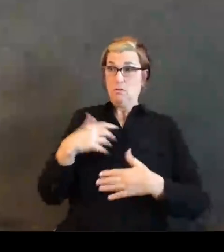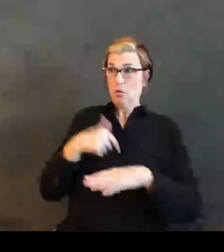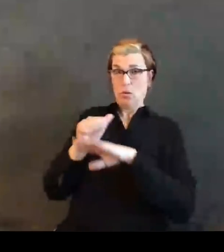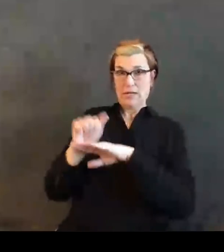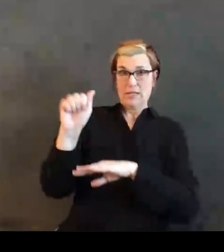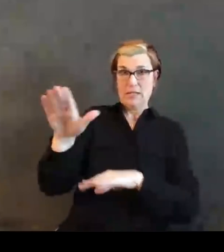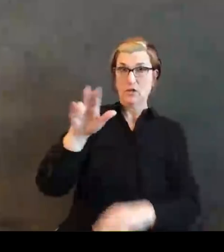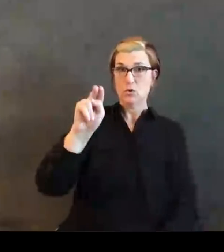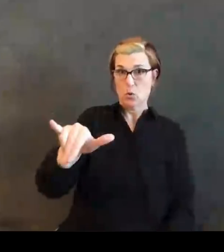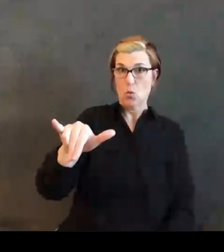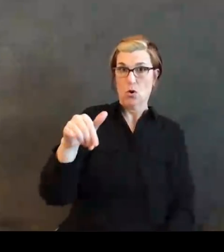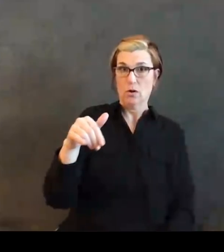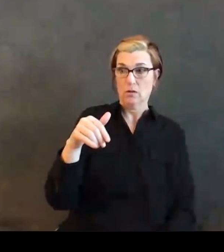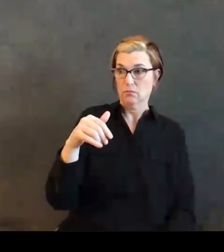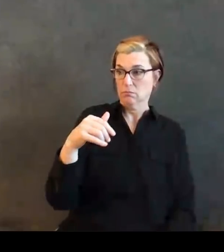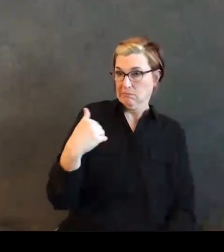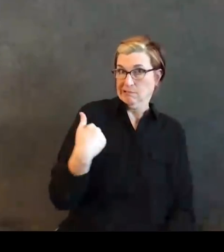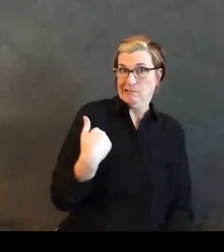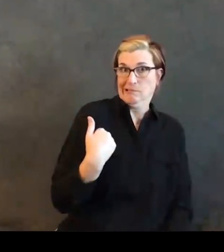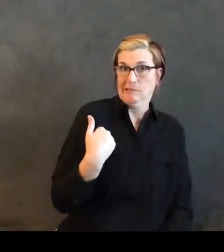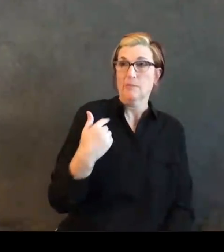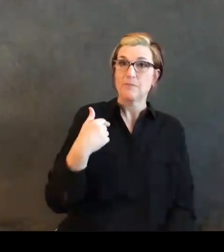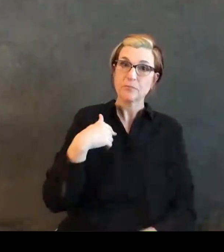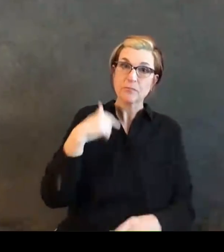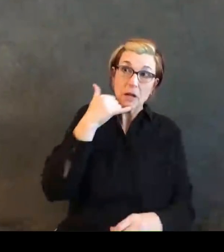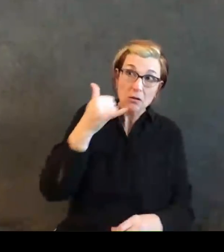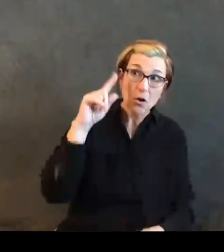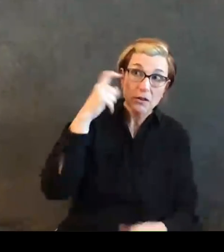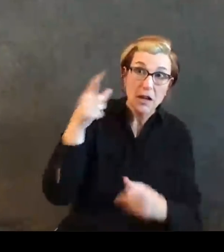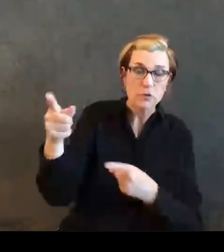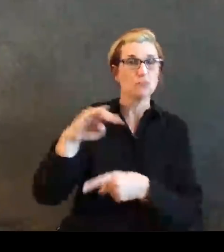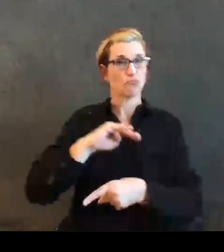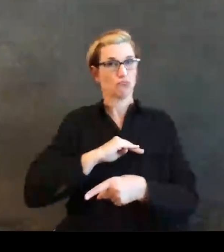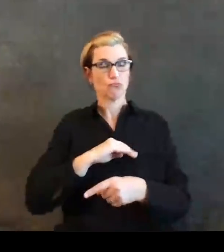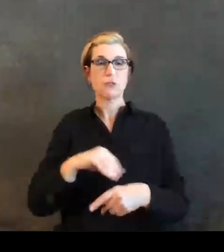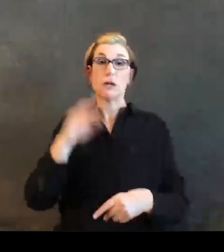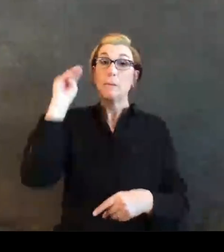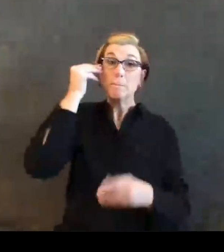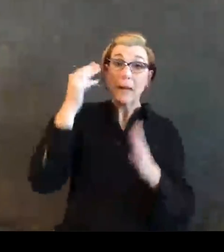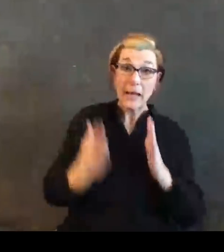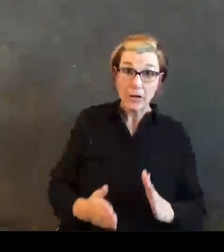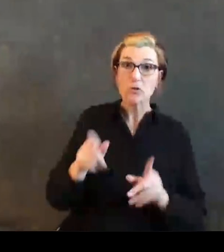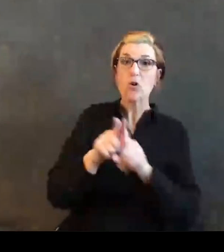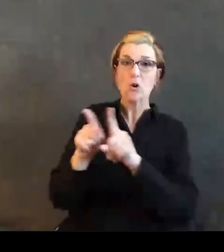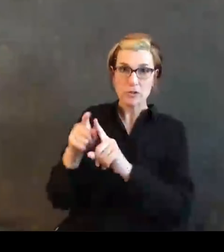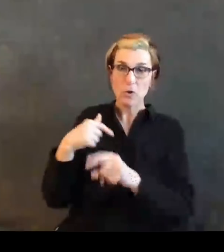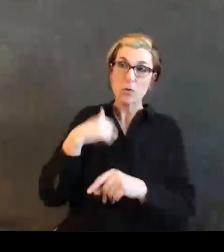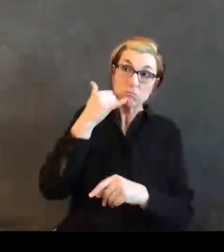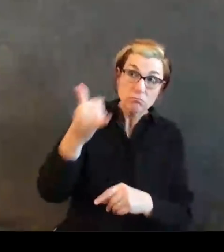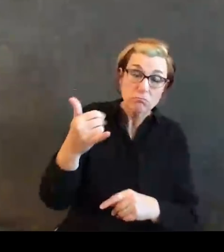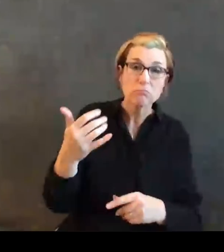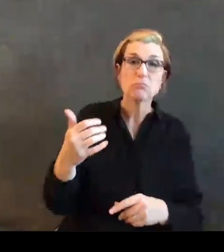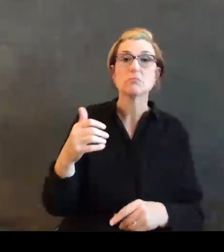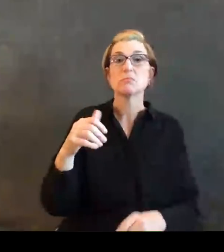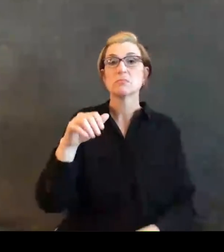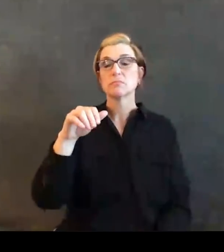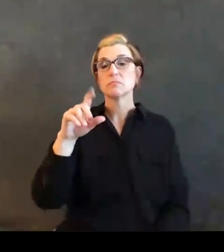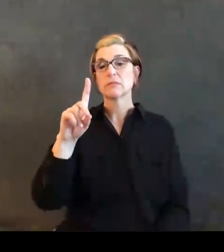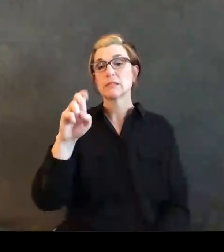with the governor about that. He was happy. I spoke with the mayor also about that, Mayor de Blasio. He was